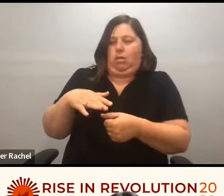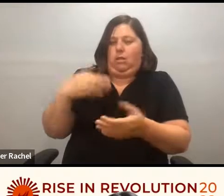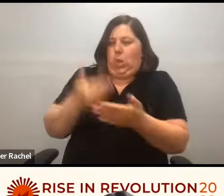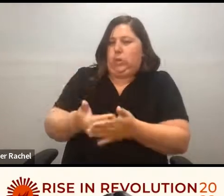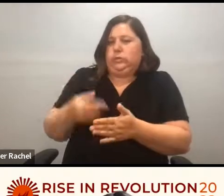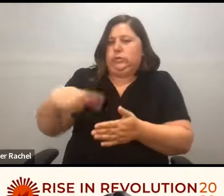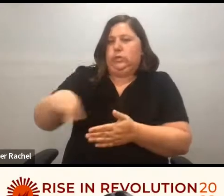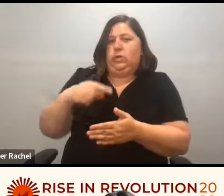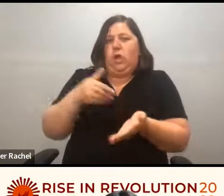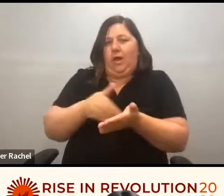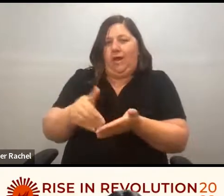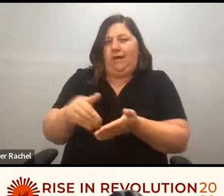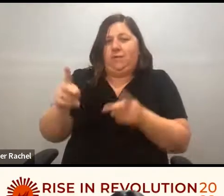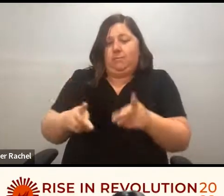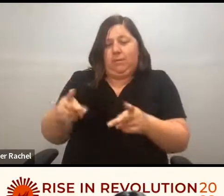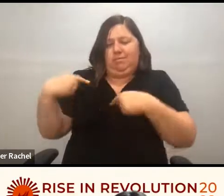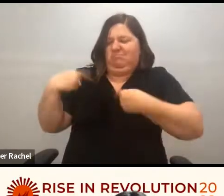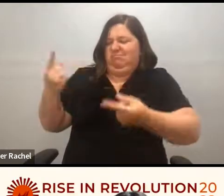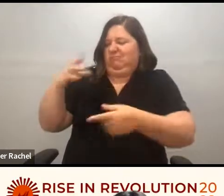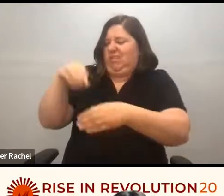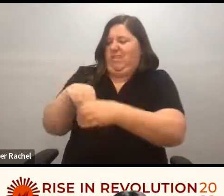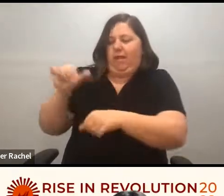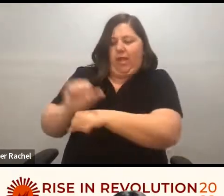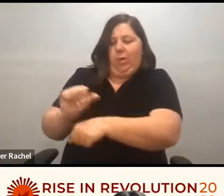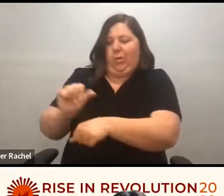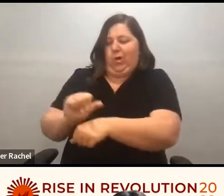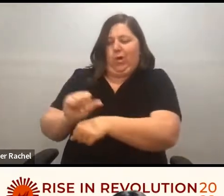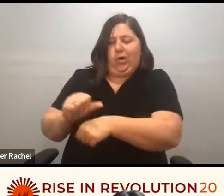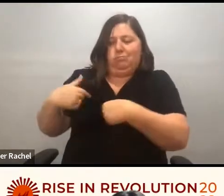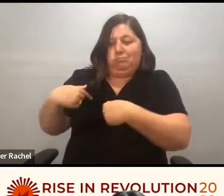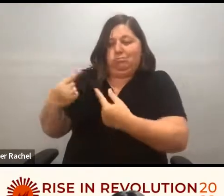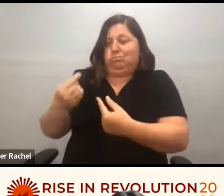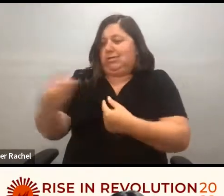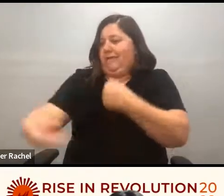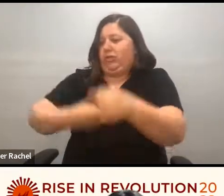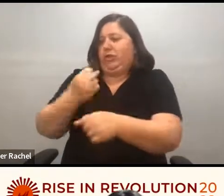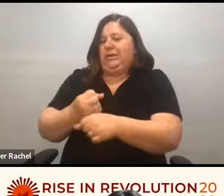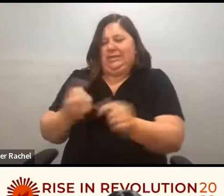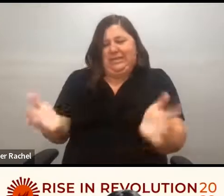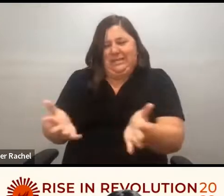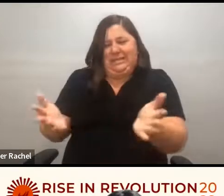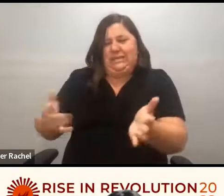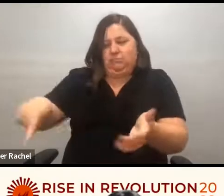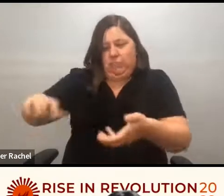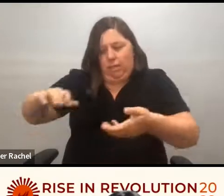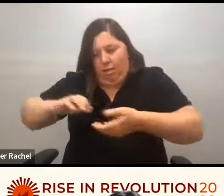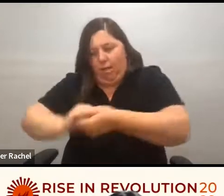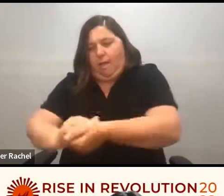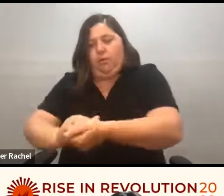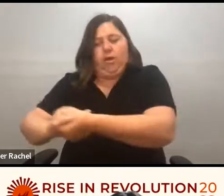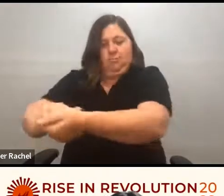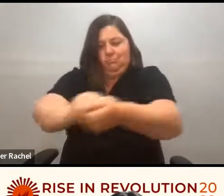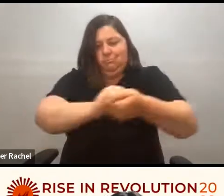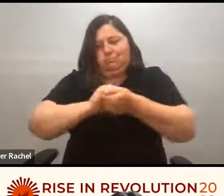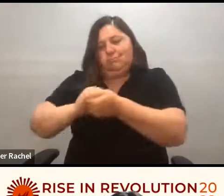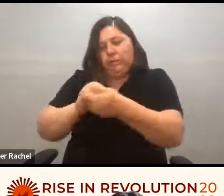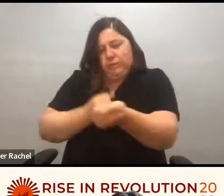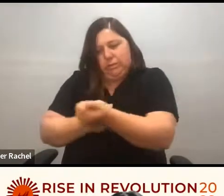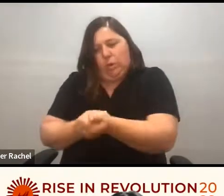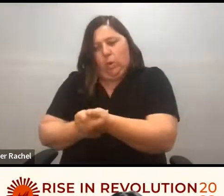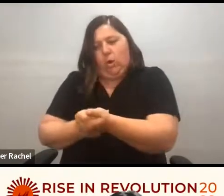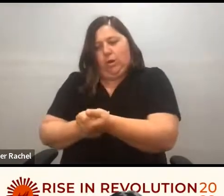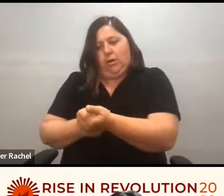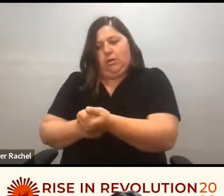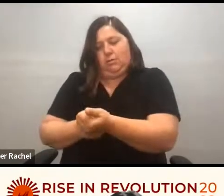times there's people who've been doing the work for, you know, years, and I would encourage collaborating or supporting